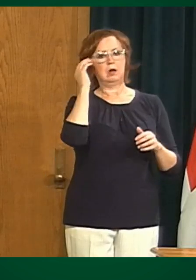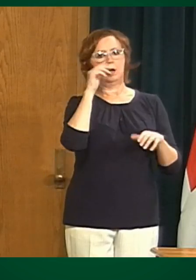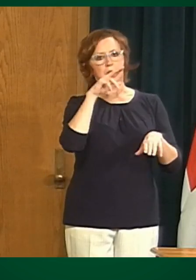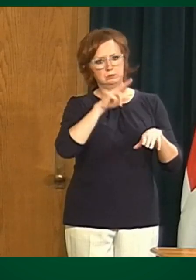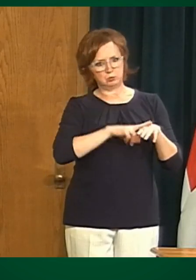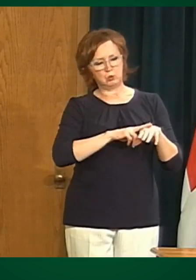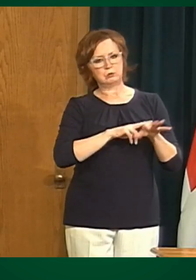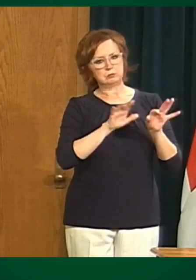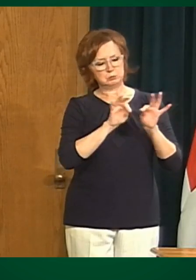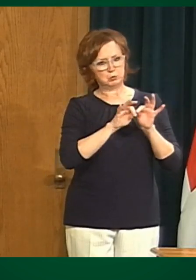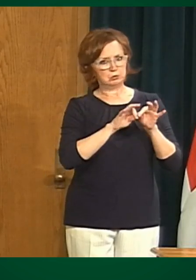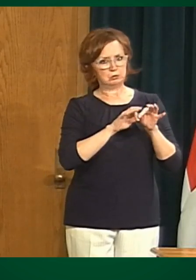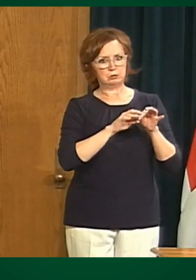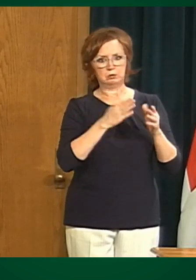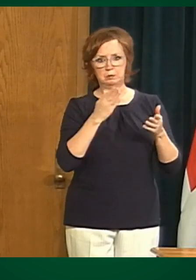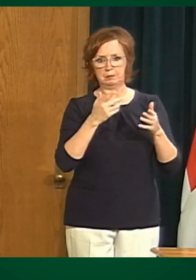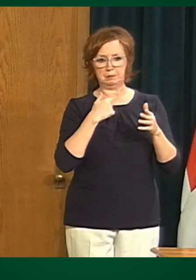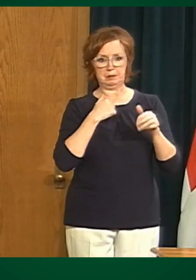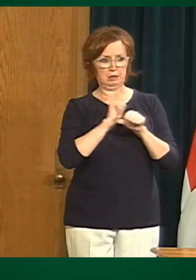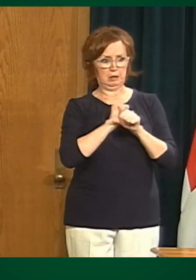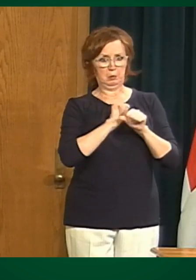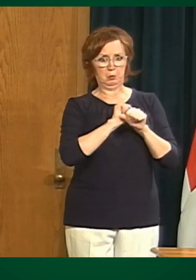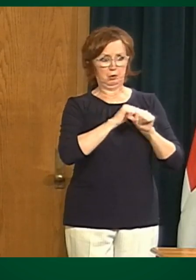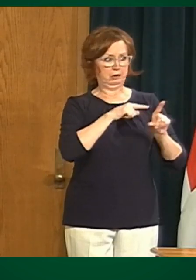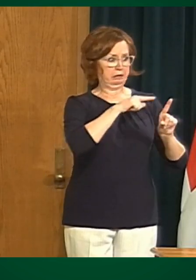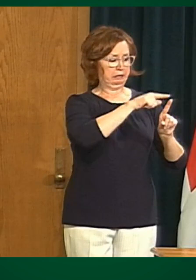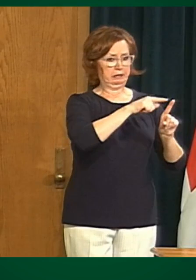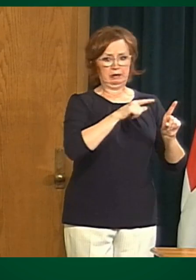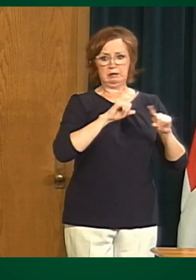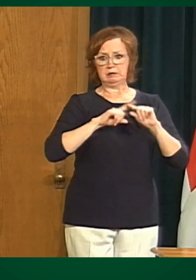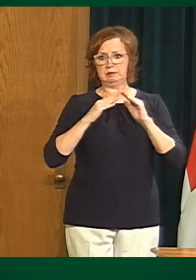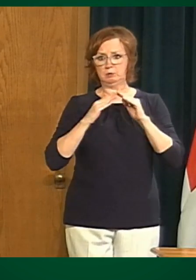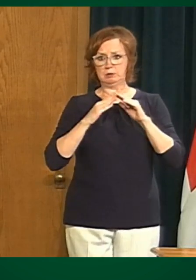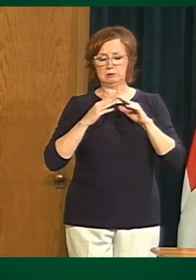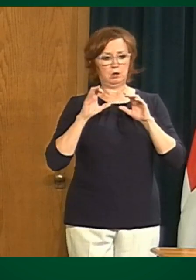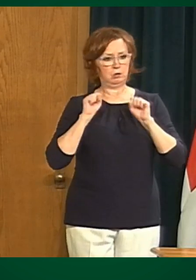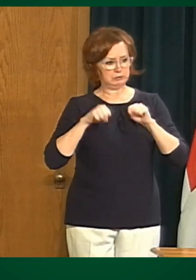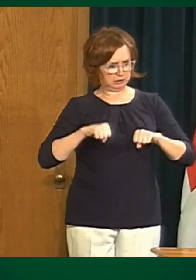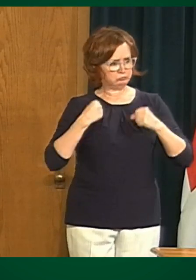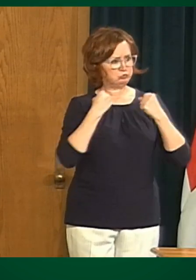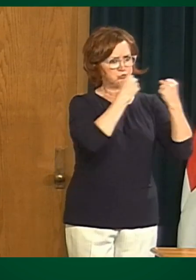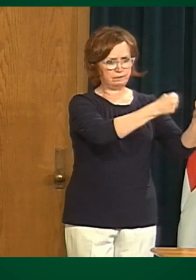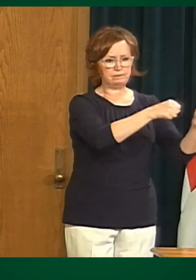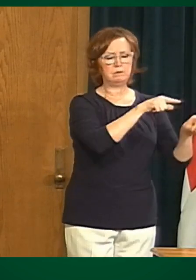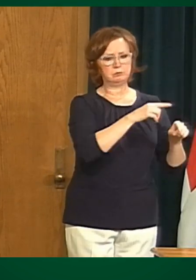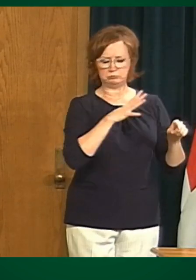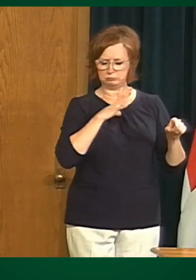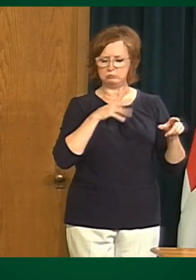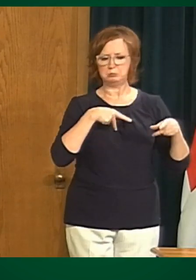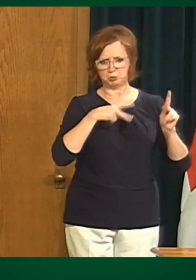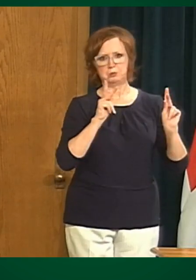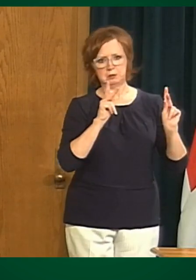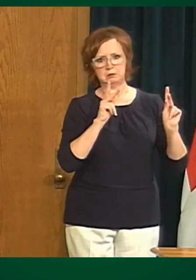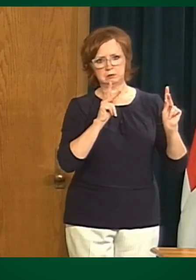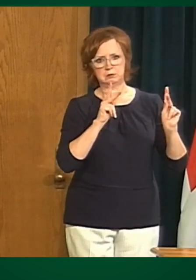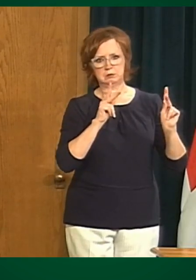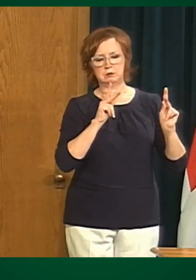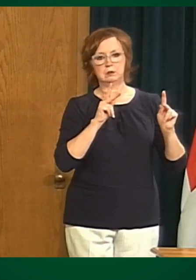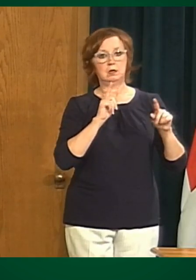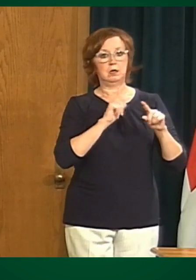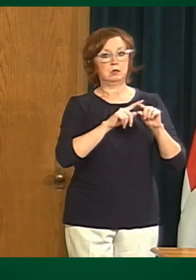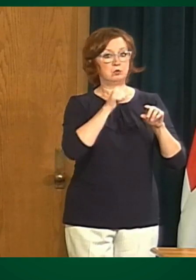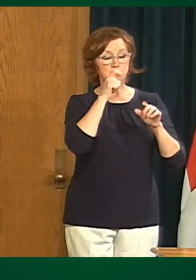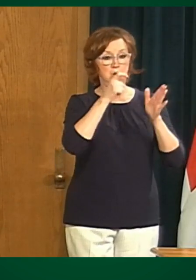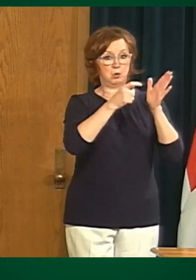the community while restricting non-essential travel. But again, it's one of the